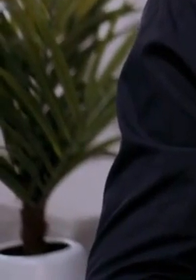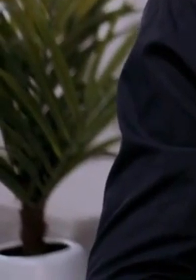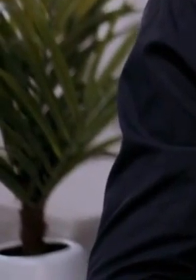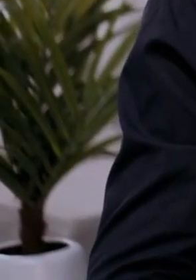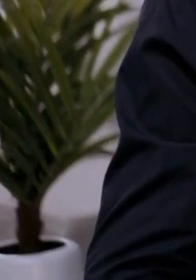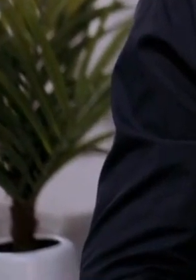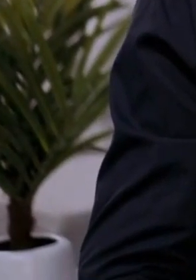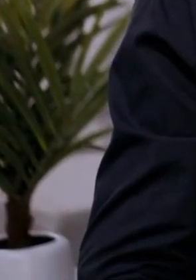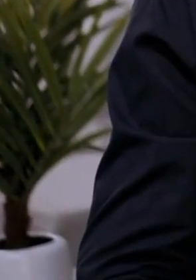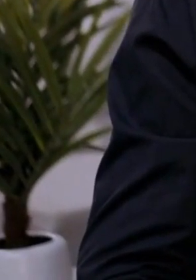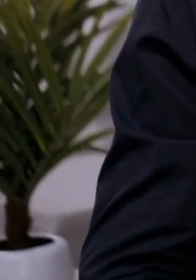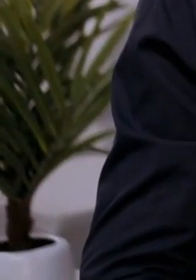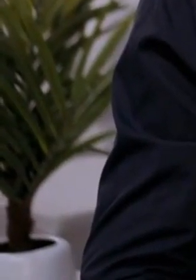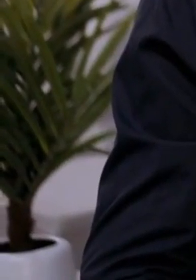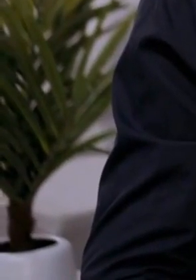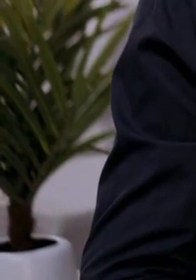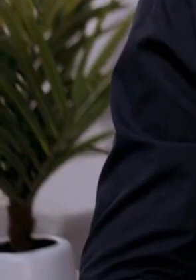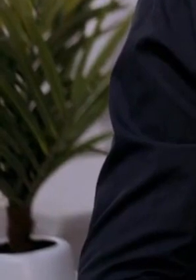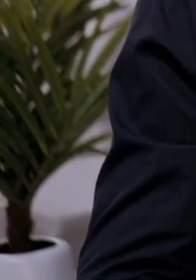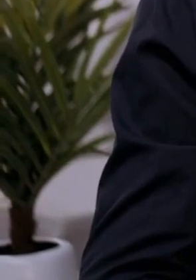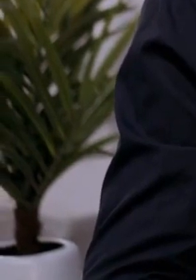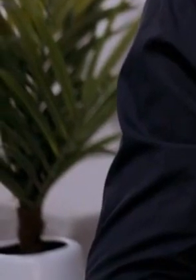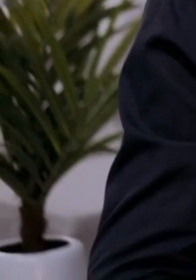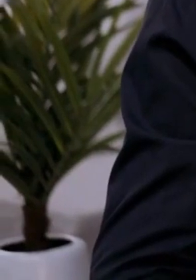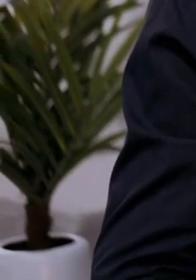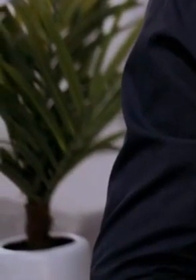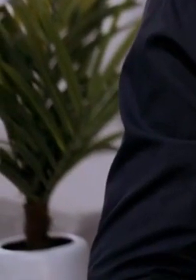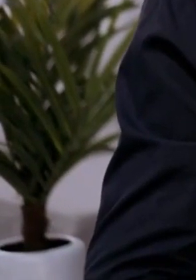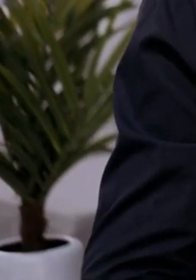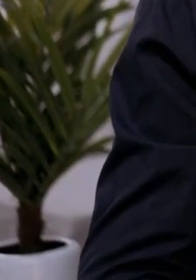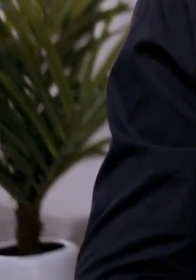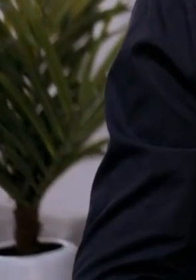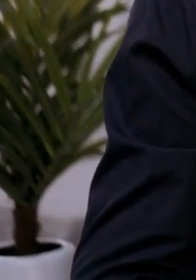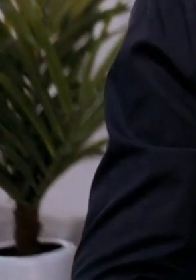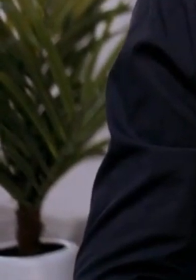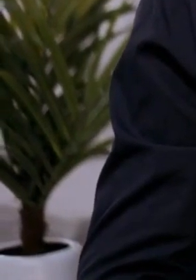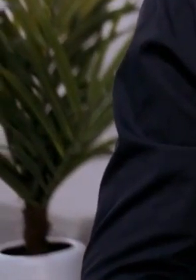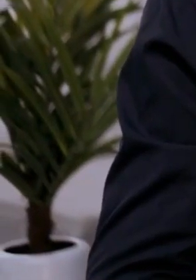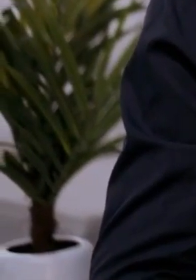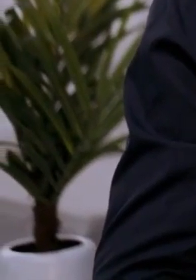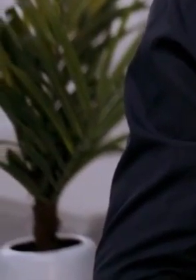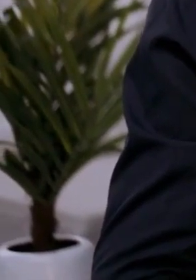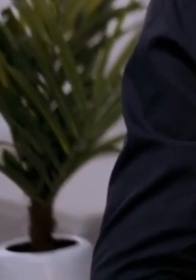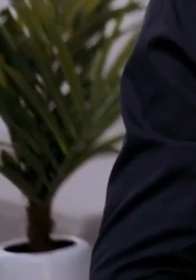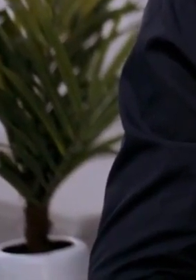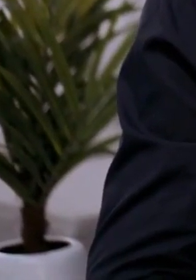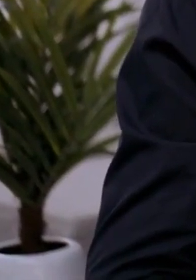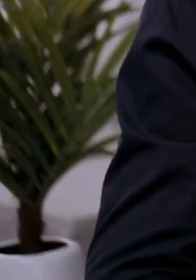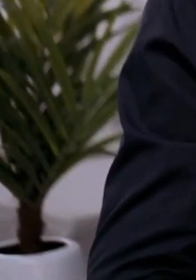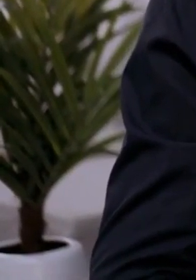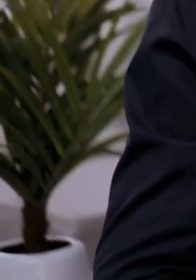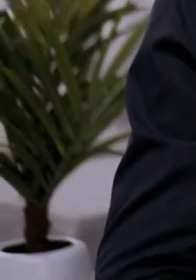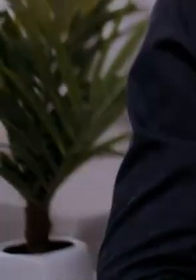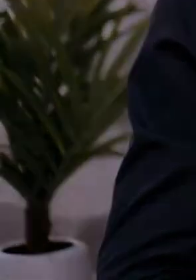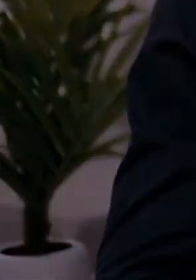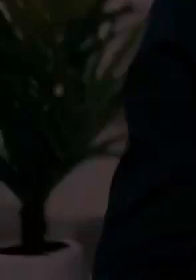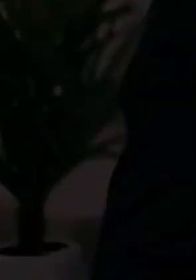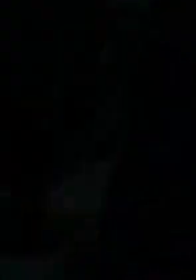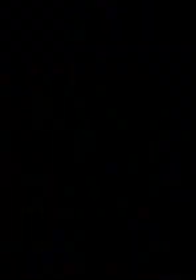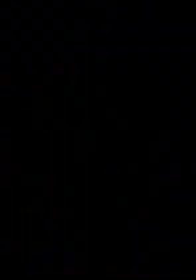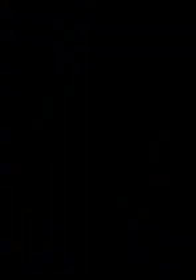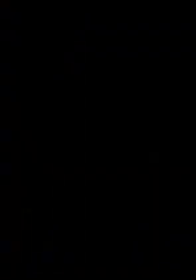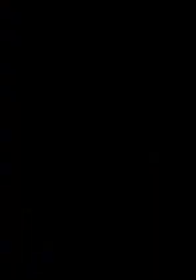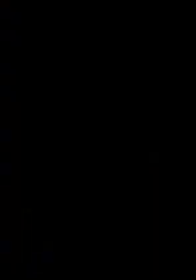so you don't miss any videos in the future. We love you. We believe that God has the best for you, and we pray that He blesses you in all that you do.